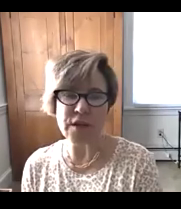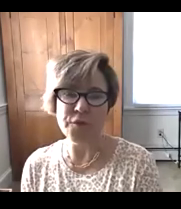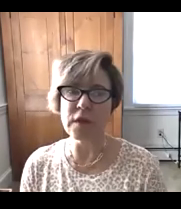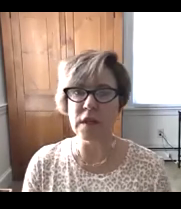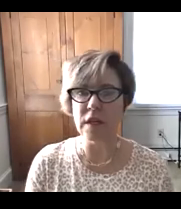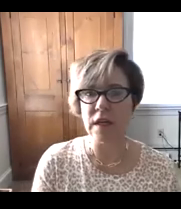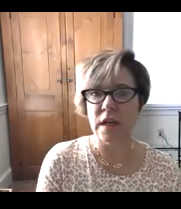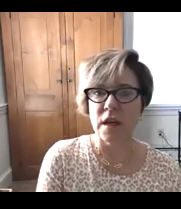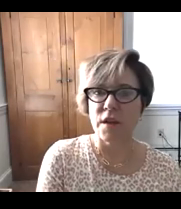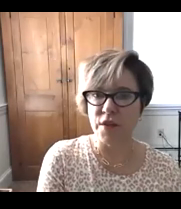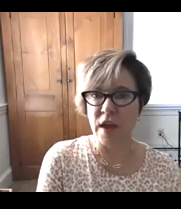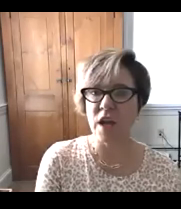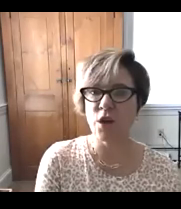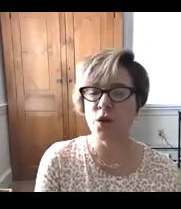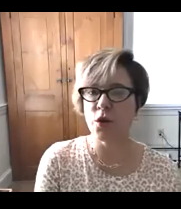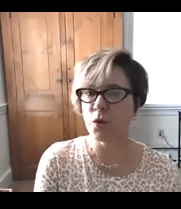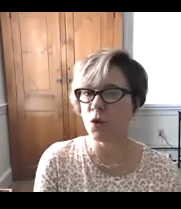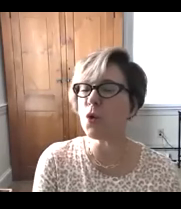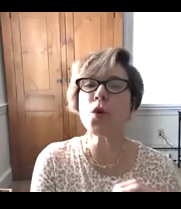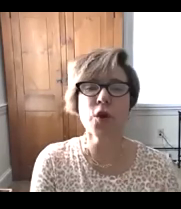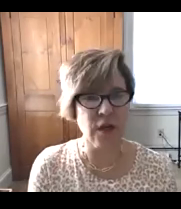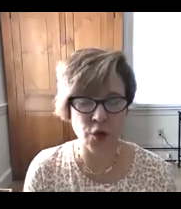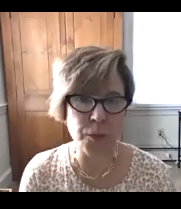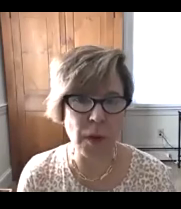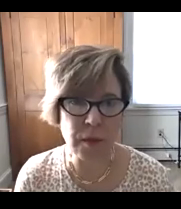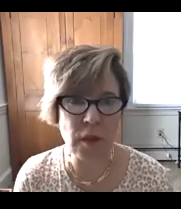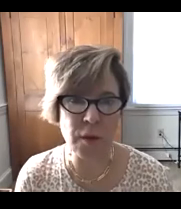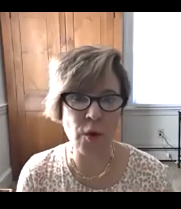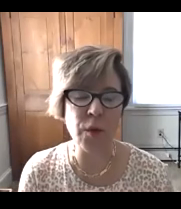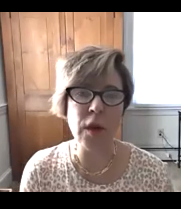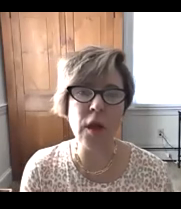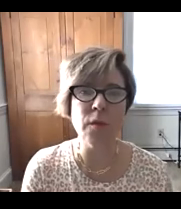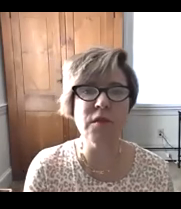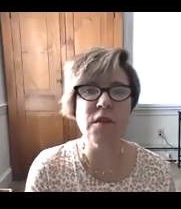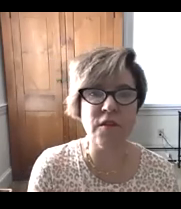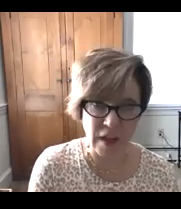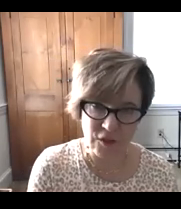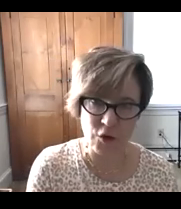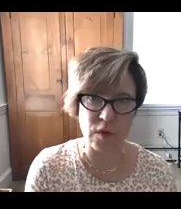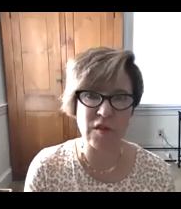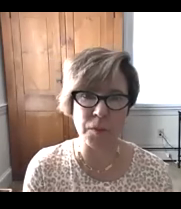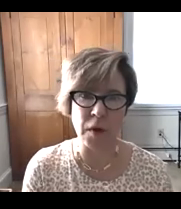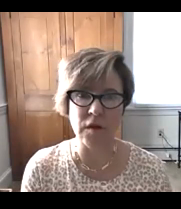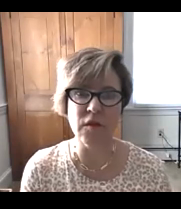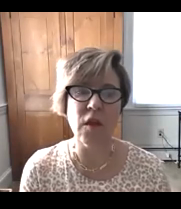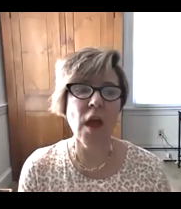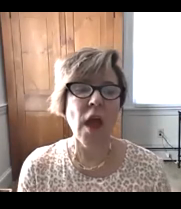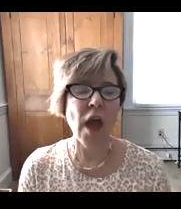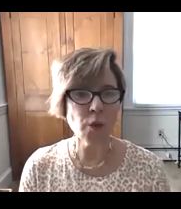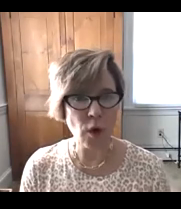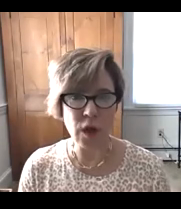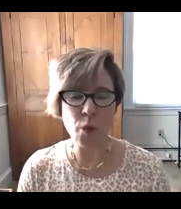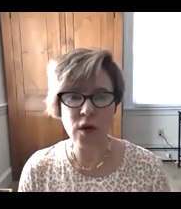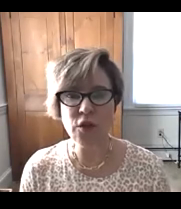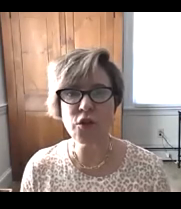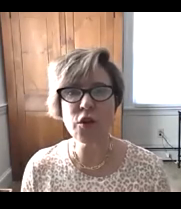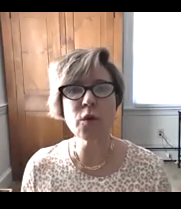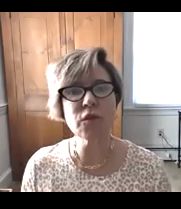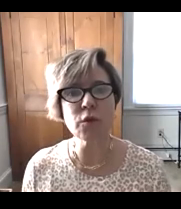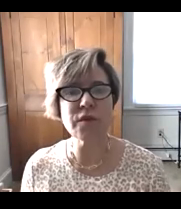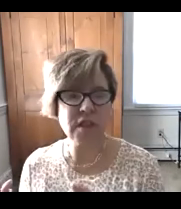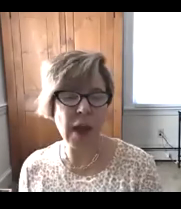very differently than you work in your public library when it comes to disaster response. And what I wanted